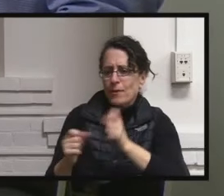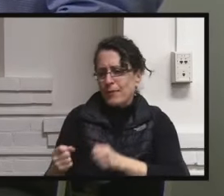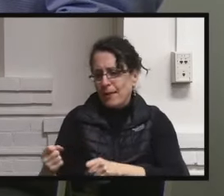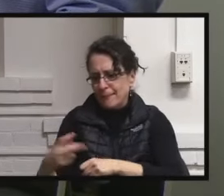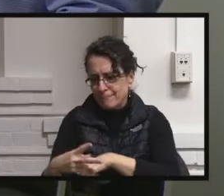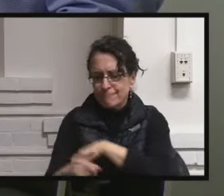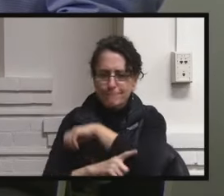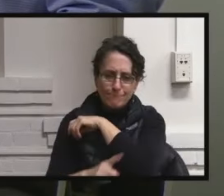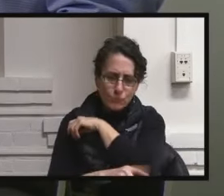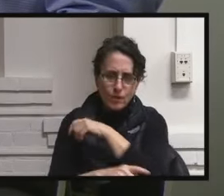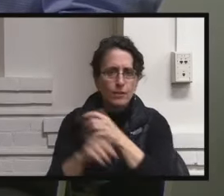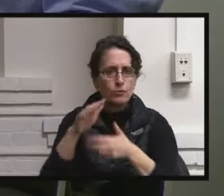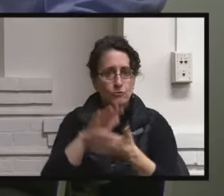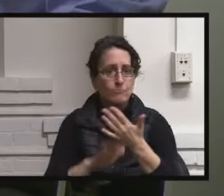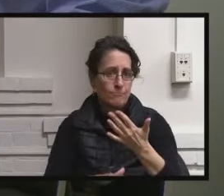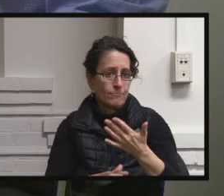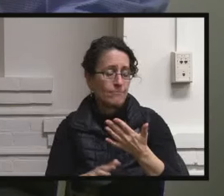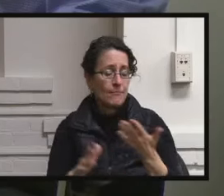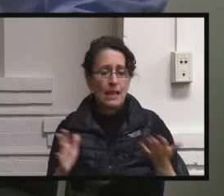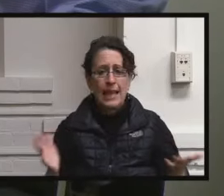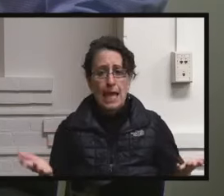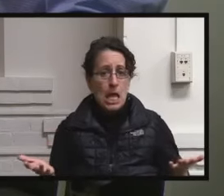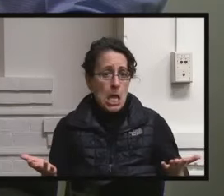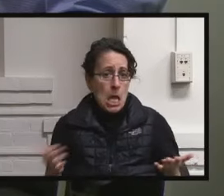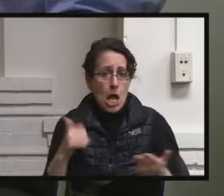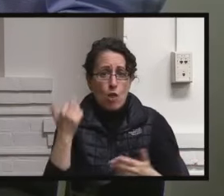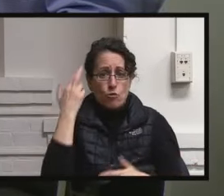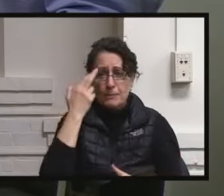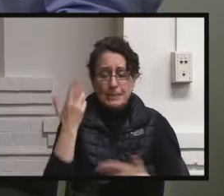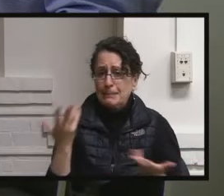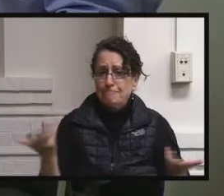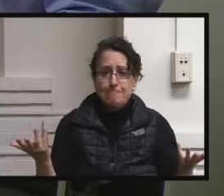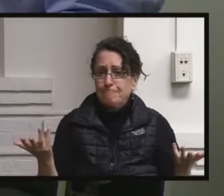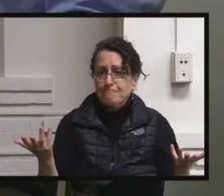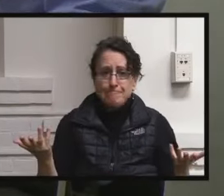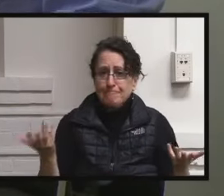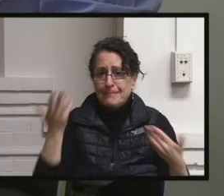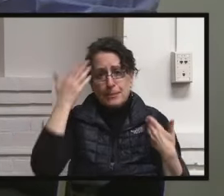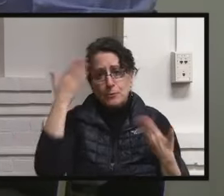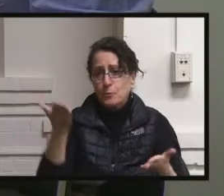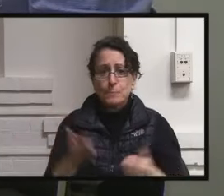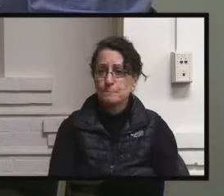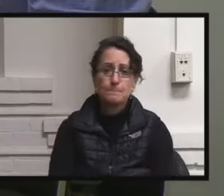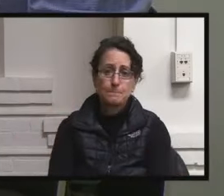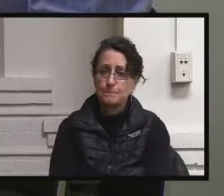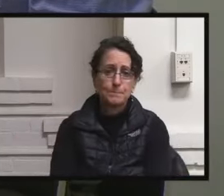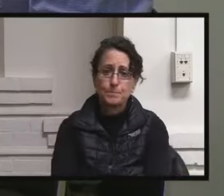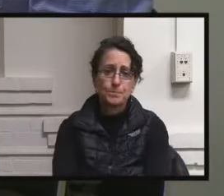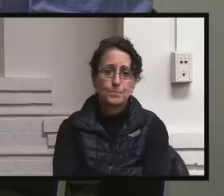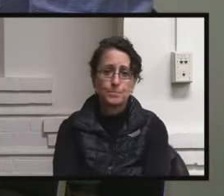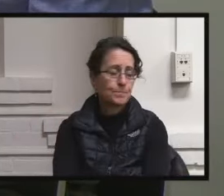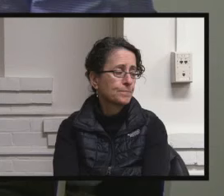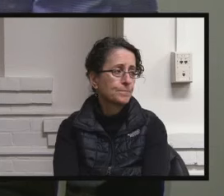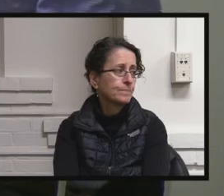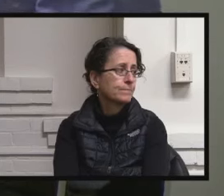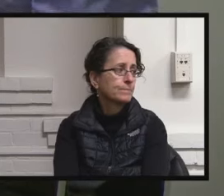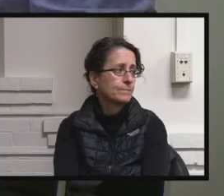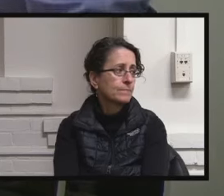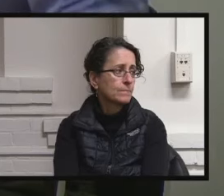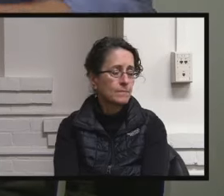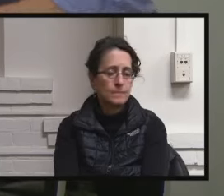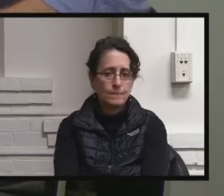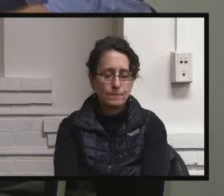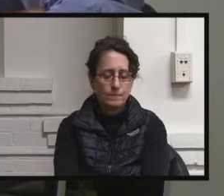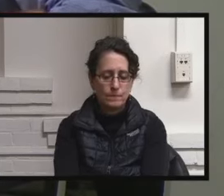And beyond that, we're really not clear. The only other thing we could offer is that we